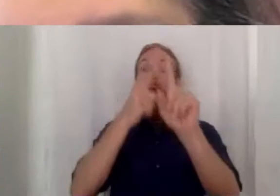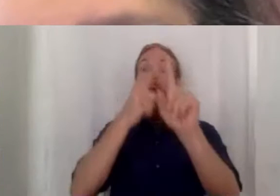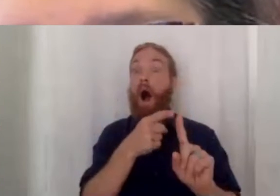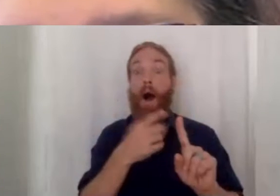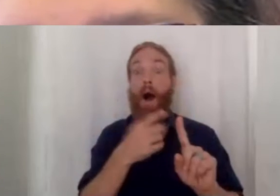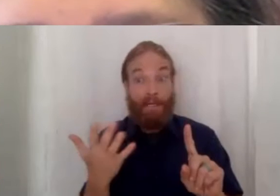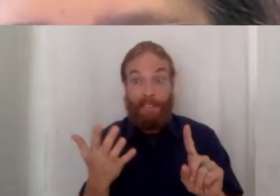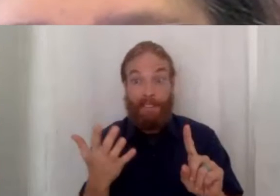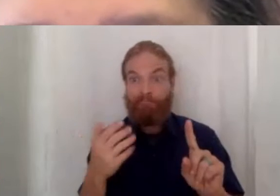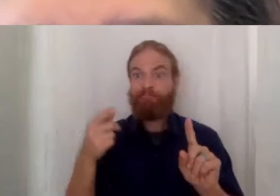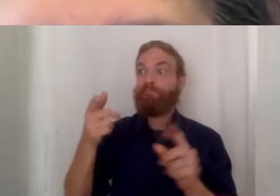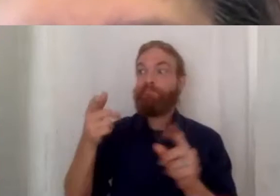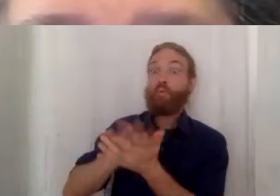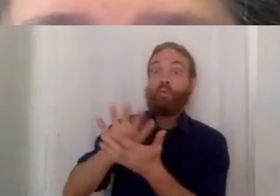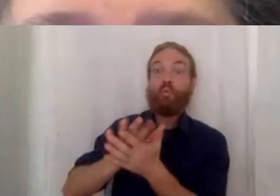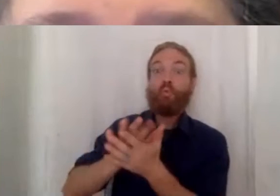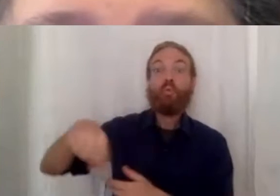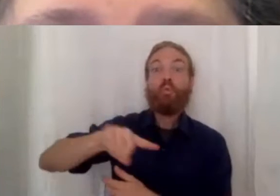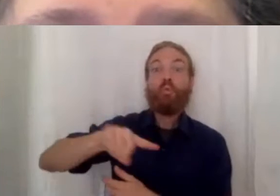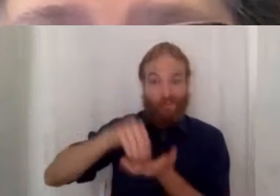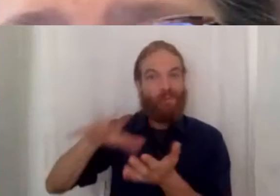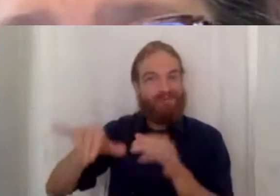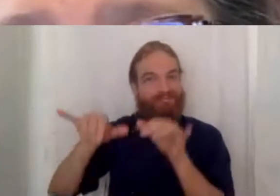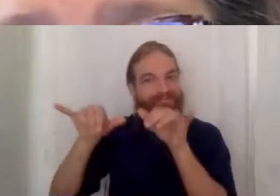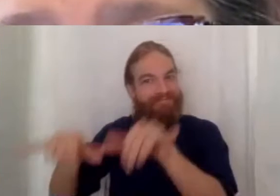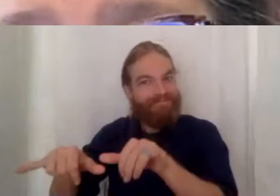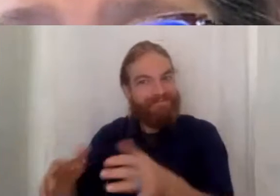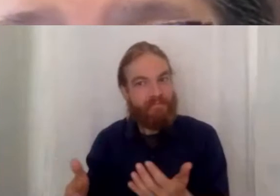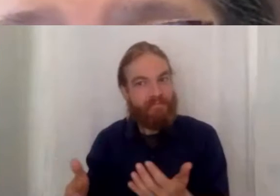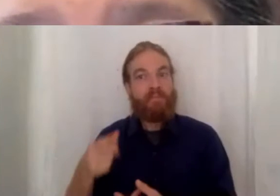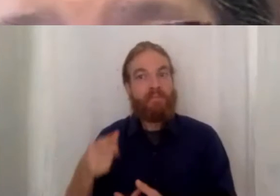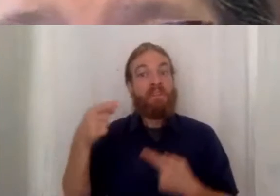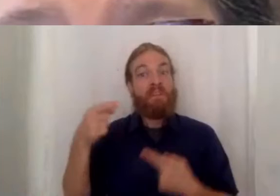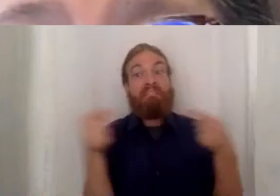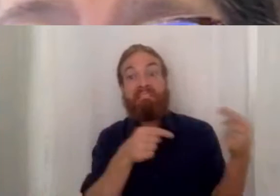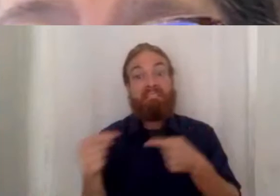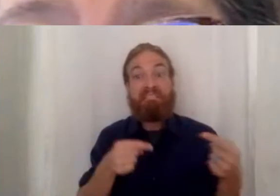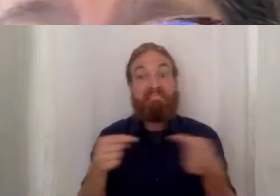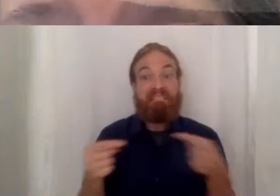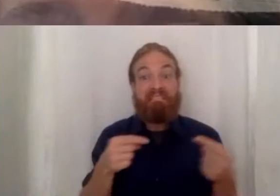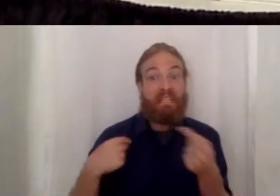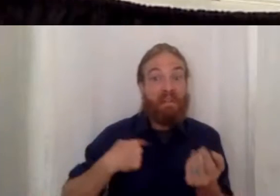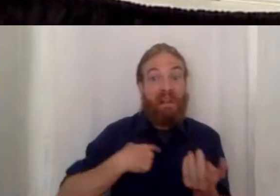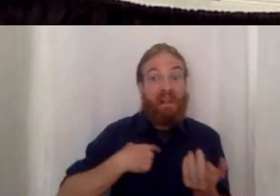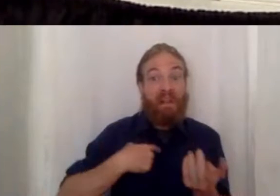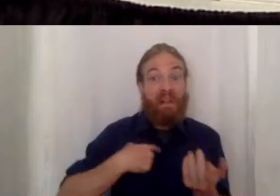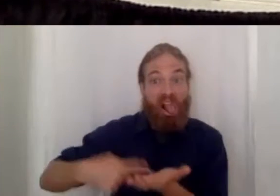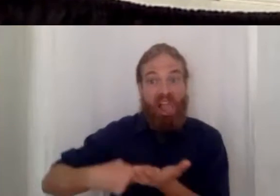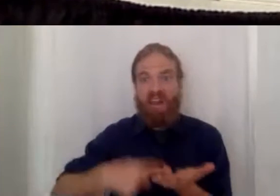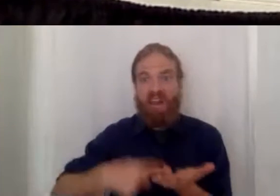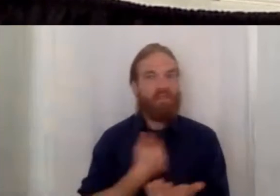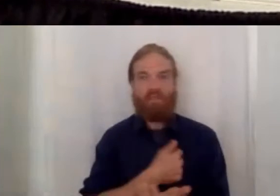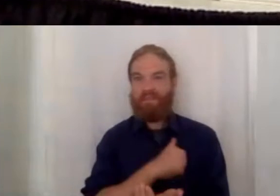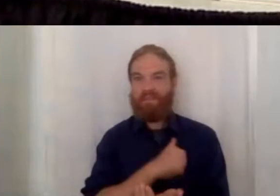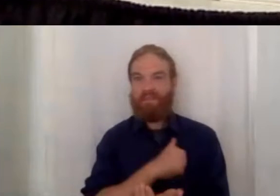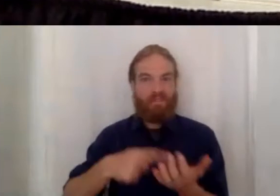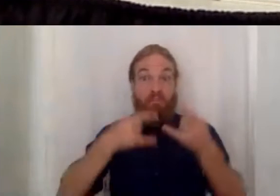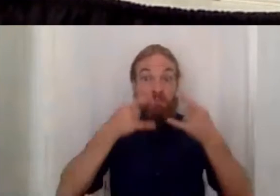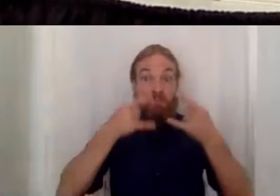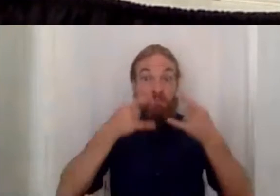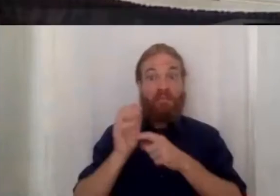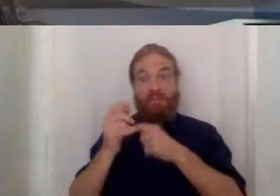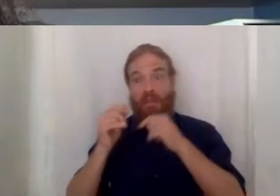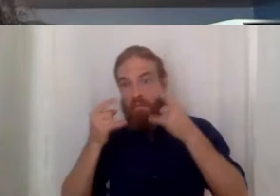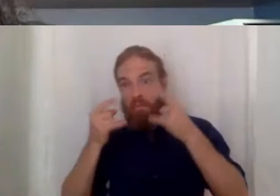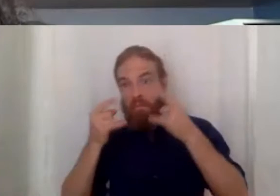that debate. We're really about how do we keep kids in school, and for us right now it's keeping them in masks to make sure that they can be there and